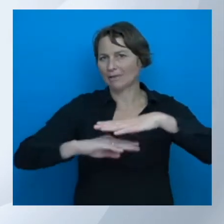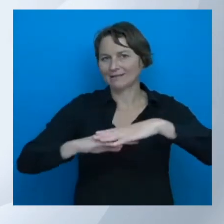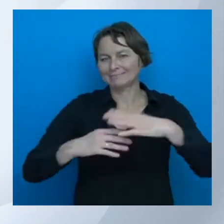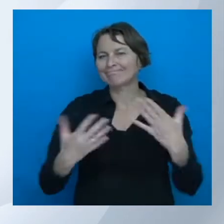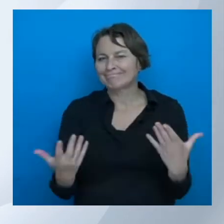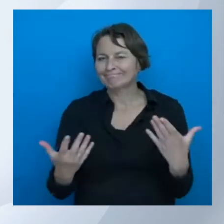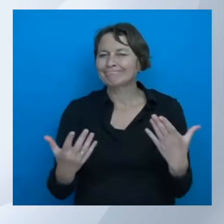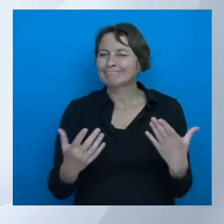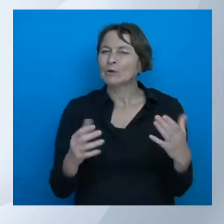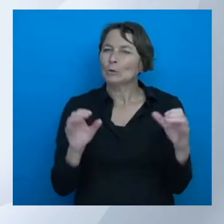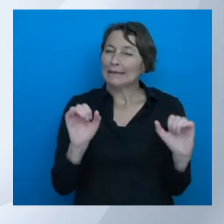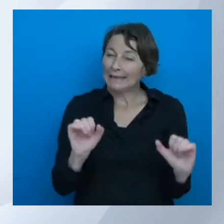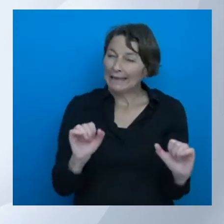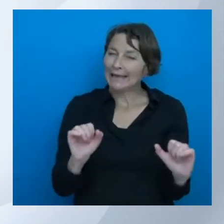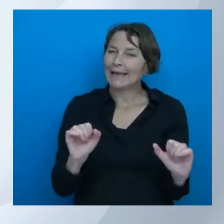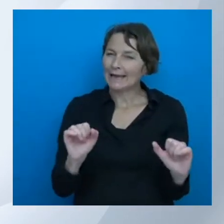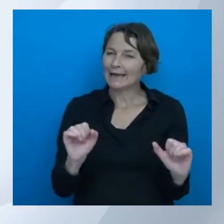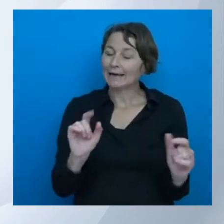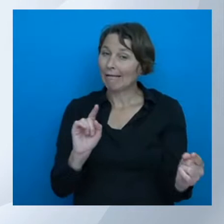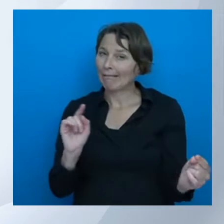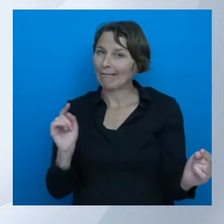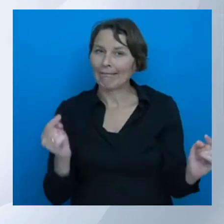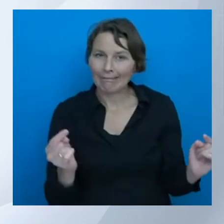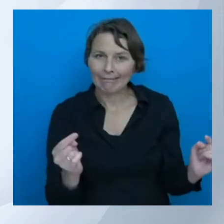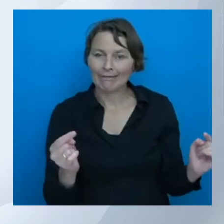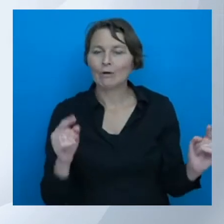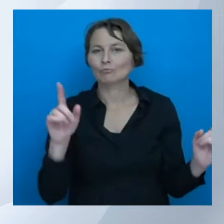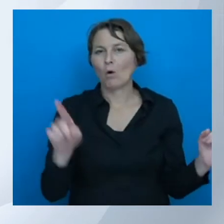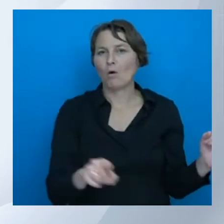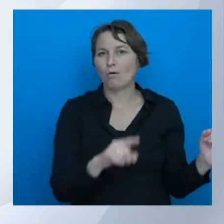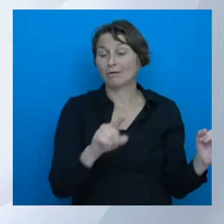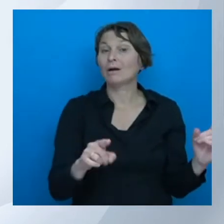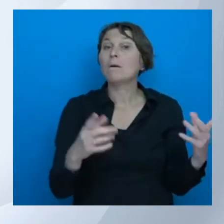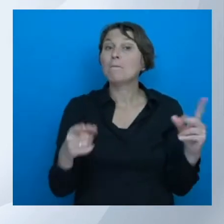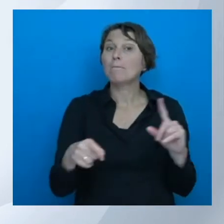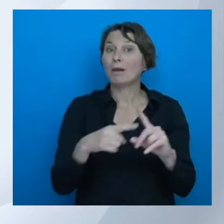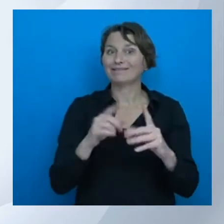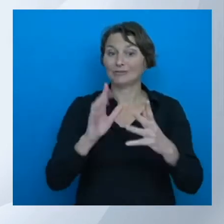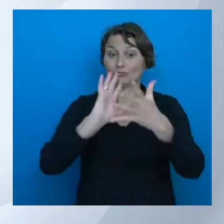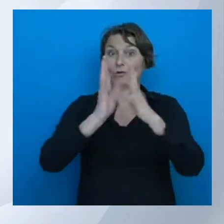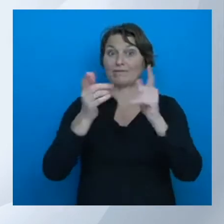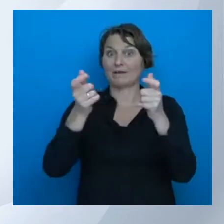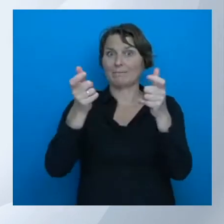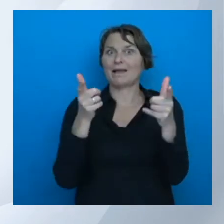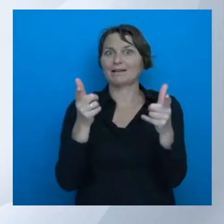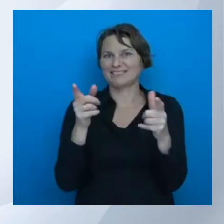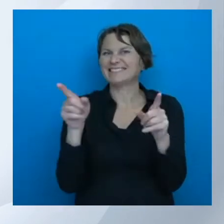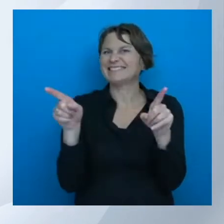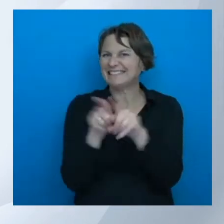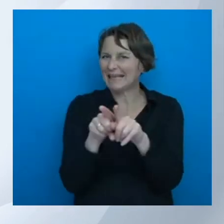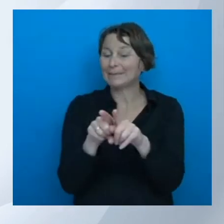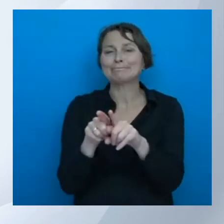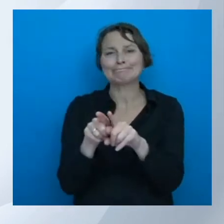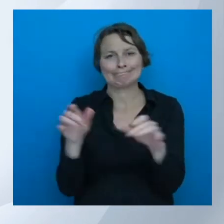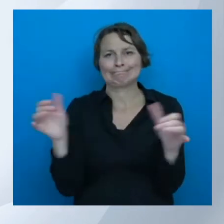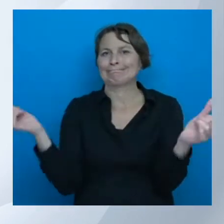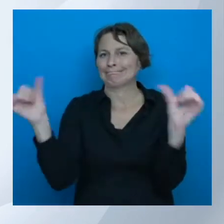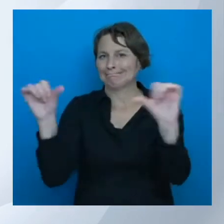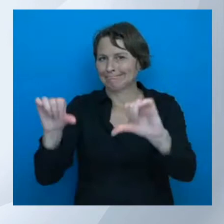failure there. And of course, Traffic Manager can fail too, though it is a highly resilient, globally deployed service, and it's used by